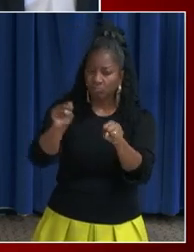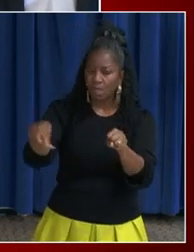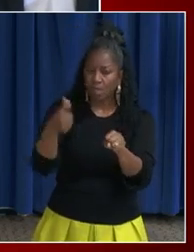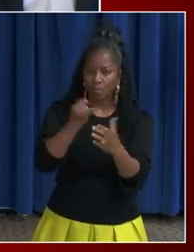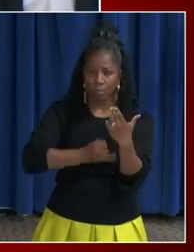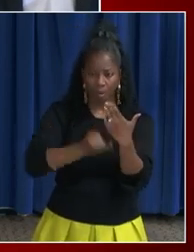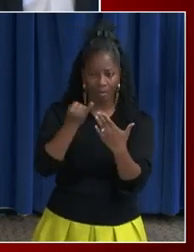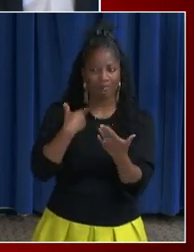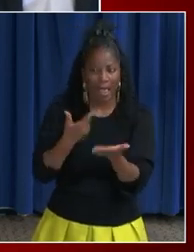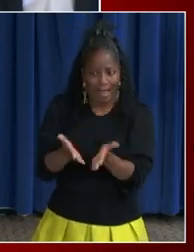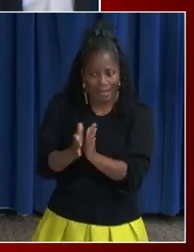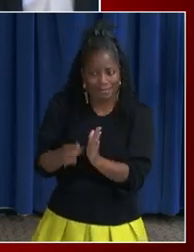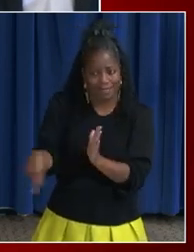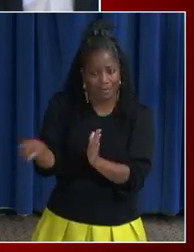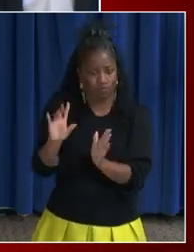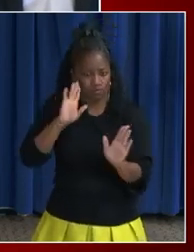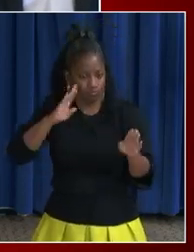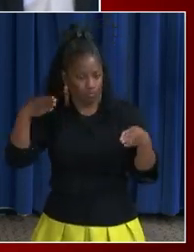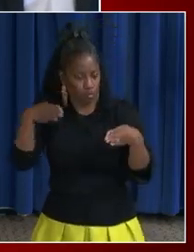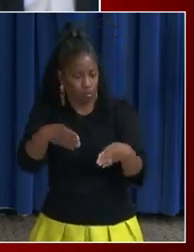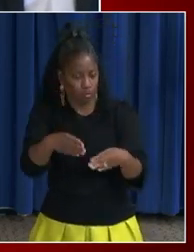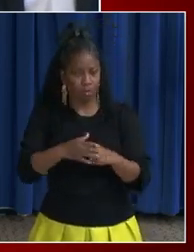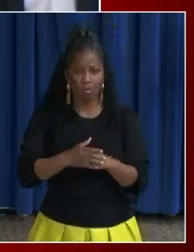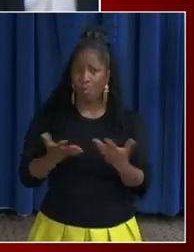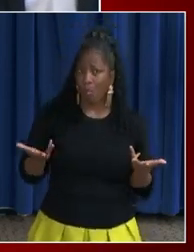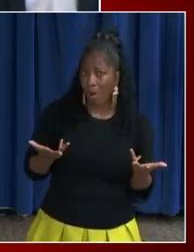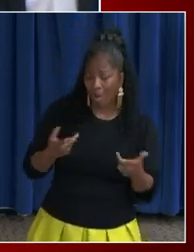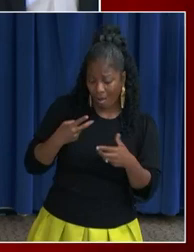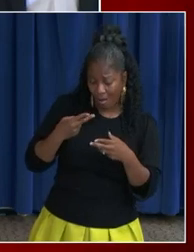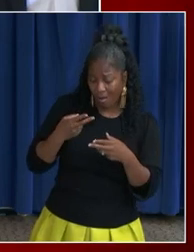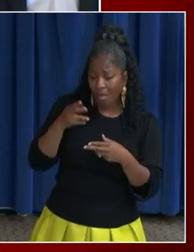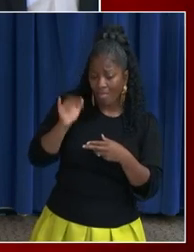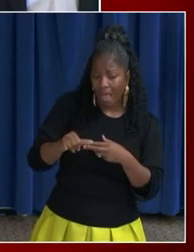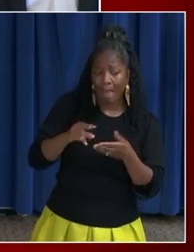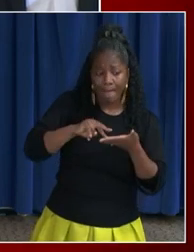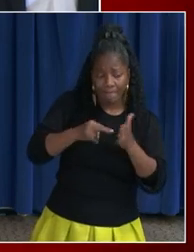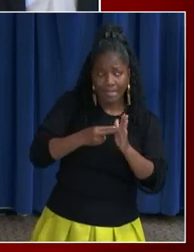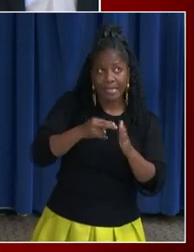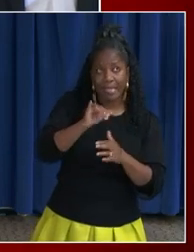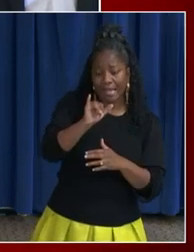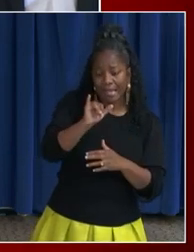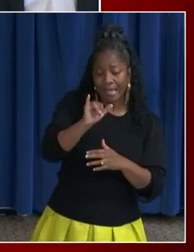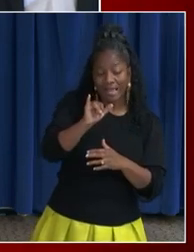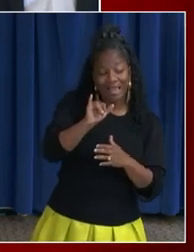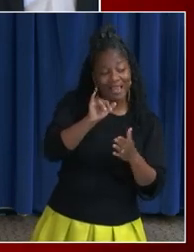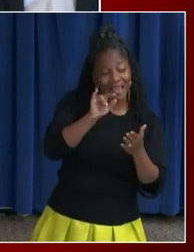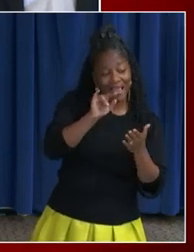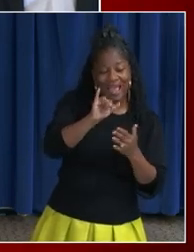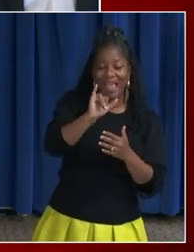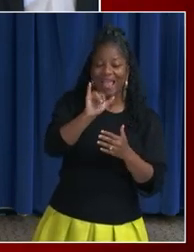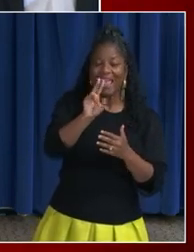I've asked them to focus on, and that is inventorying